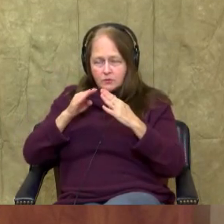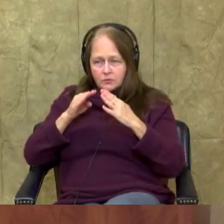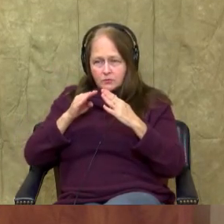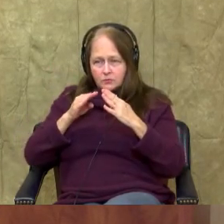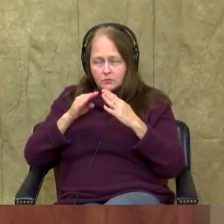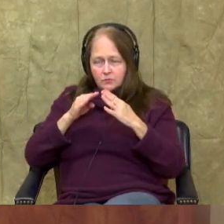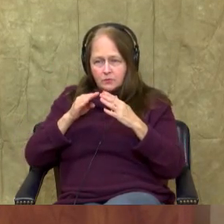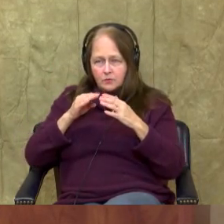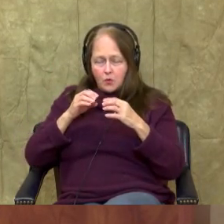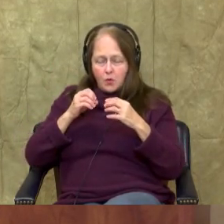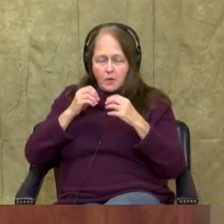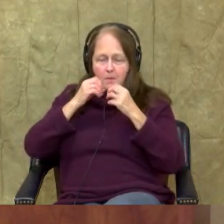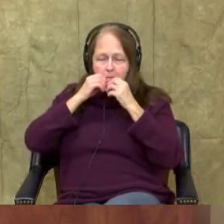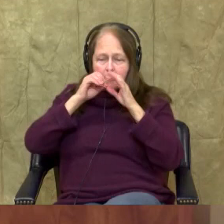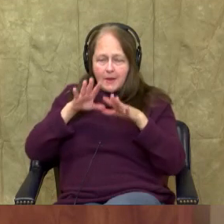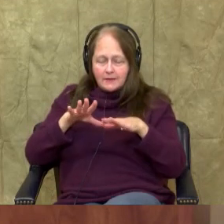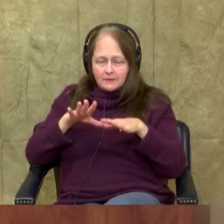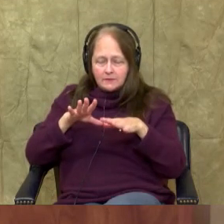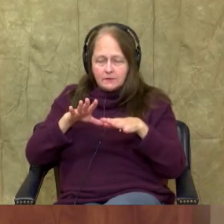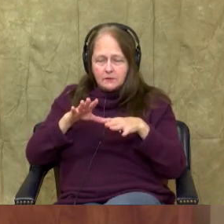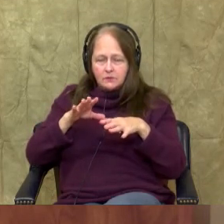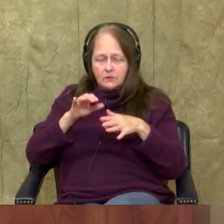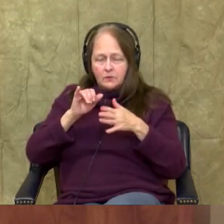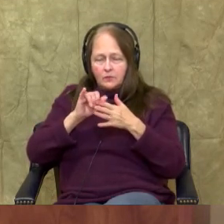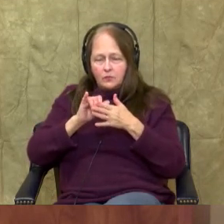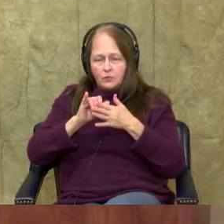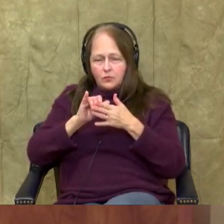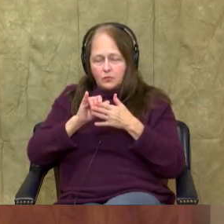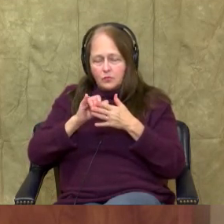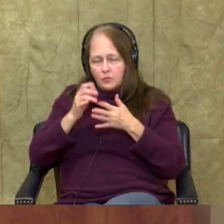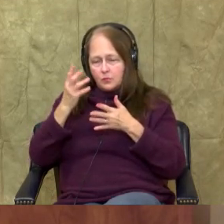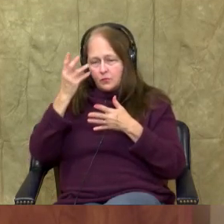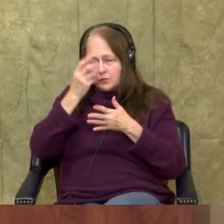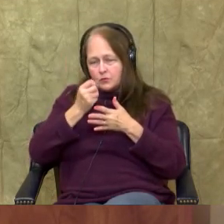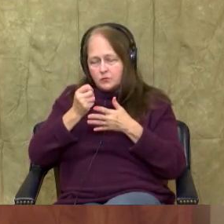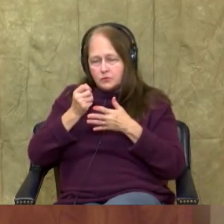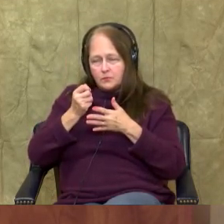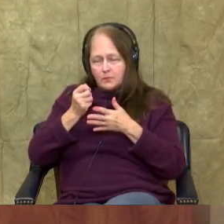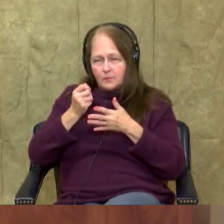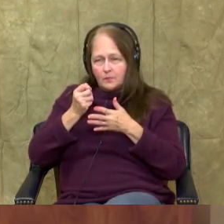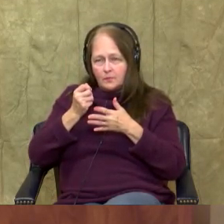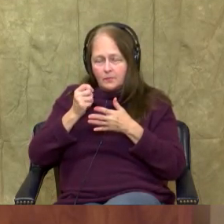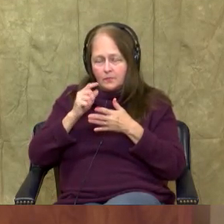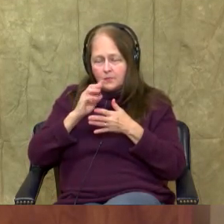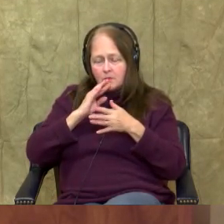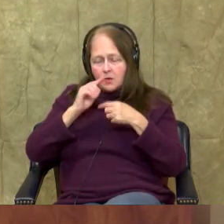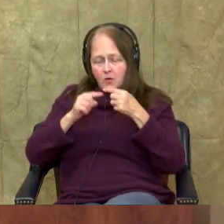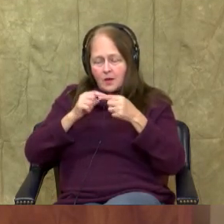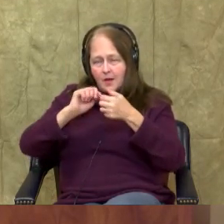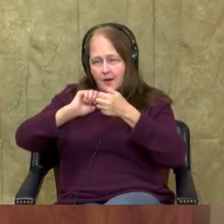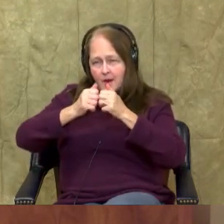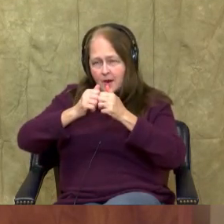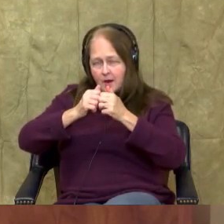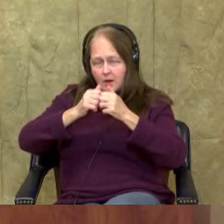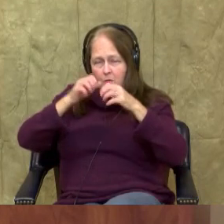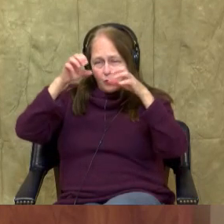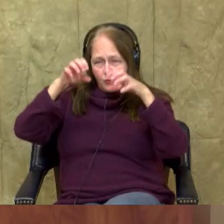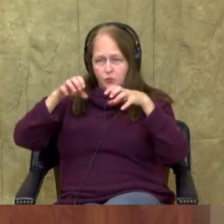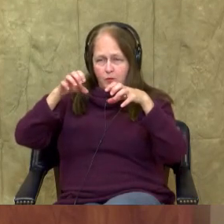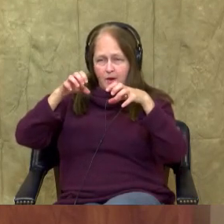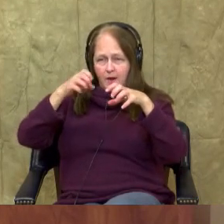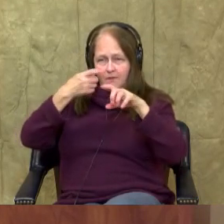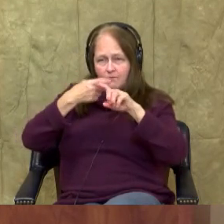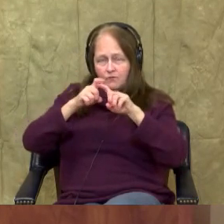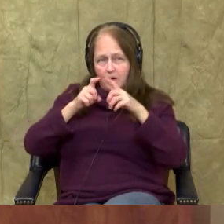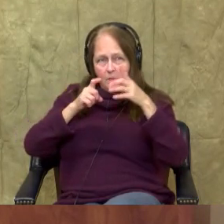mentions blossoms of blessing, talks about the garish or the gorgeously disguised, talks about how it might rain down from